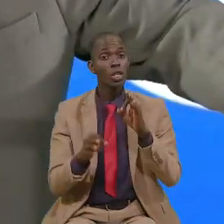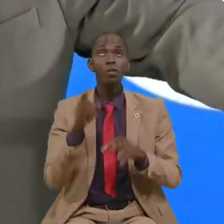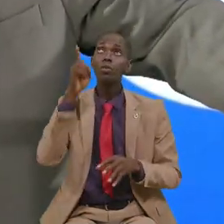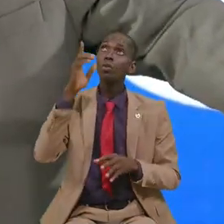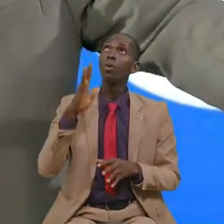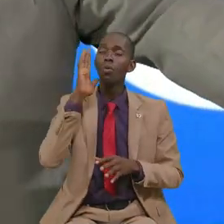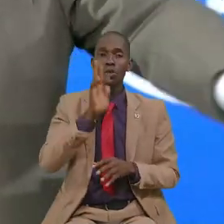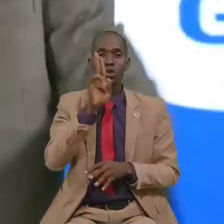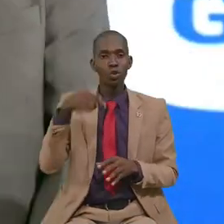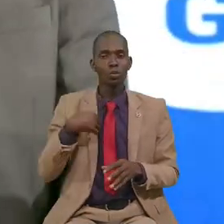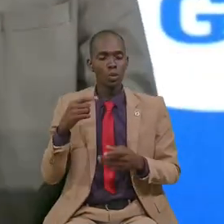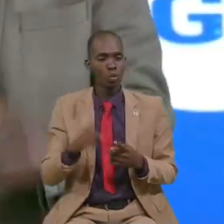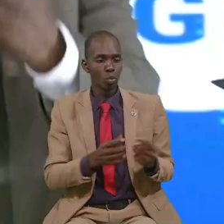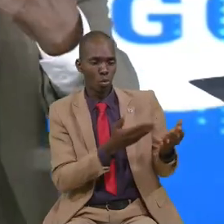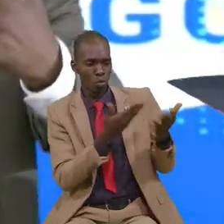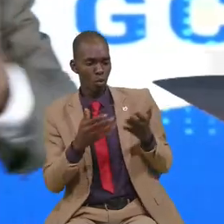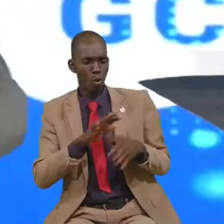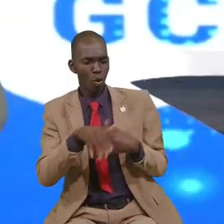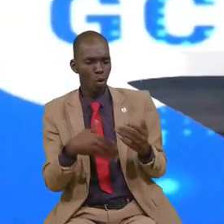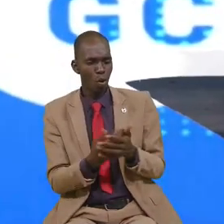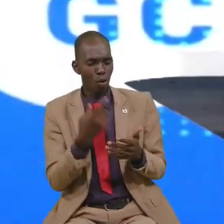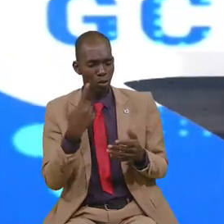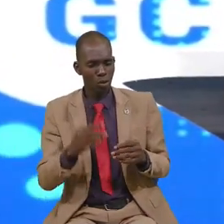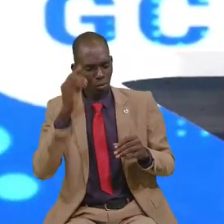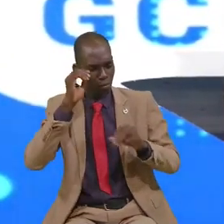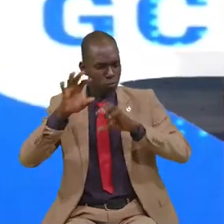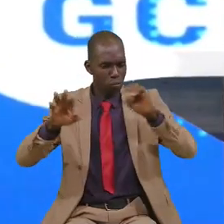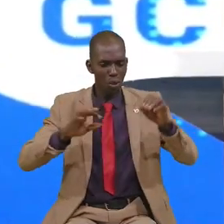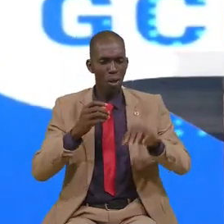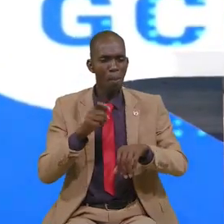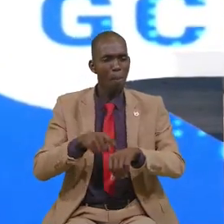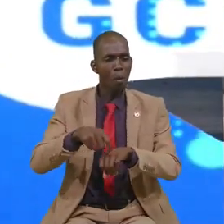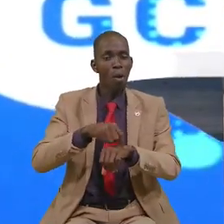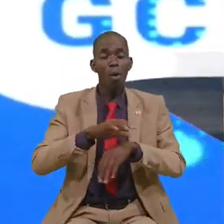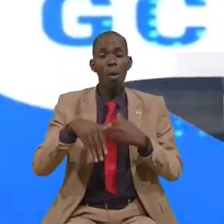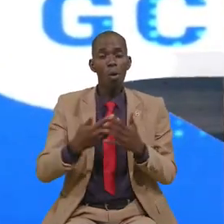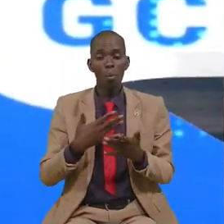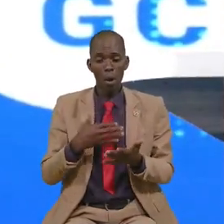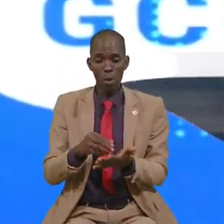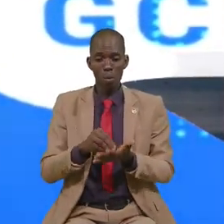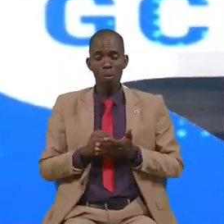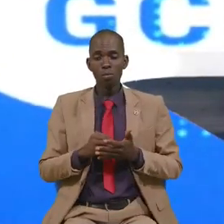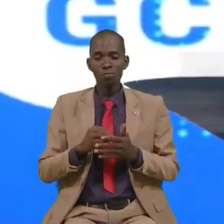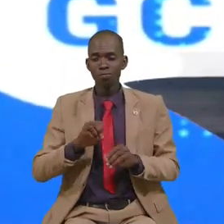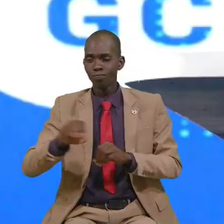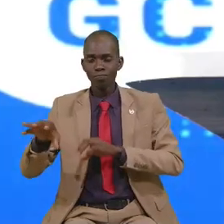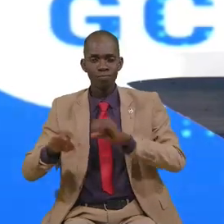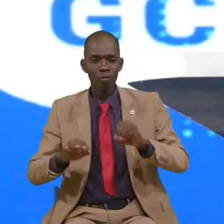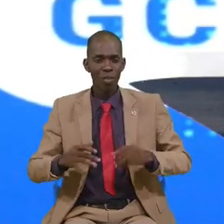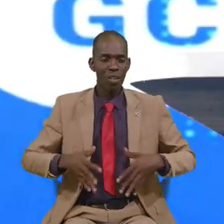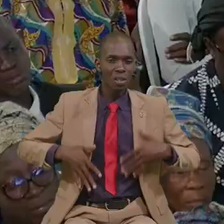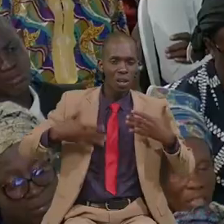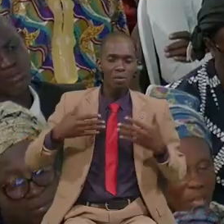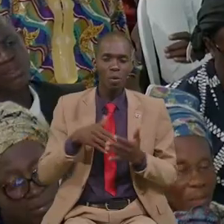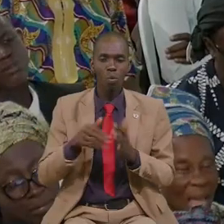those scattered bones together, all my scattered life and my scattered thoughts and my scattered deficiencies, everything will